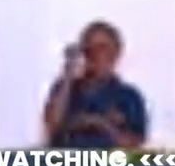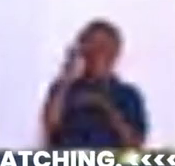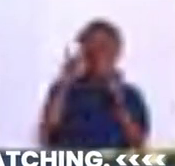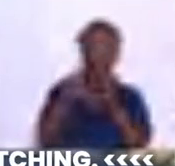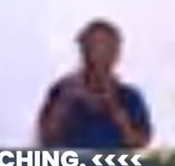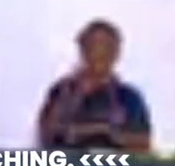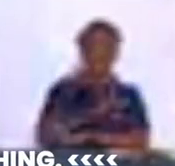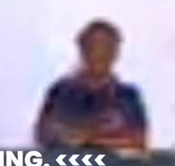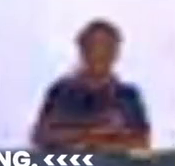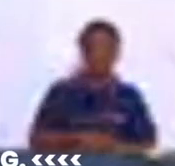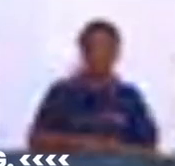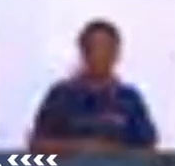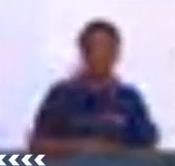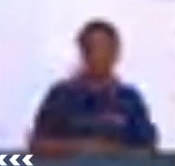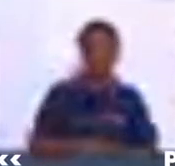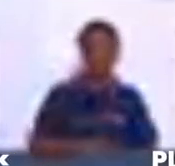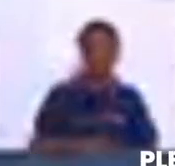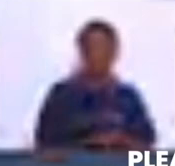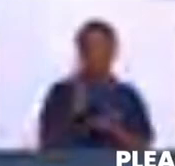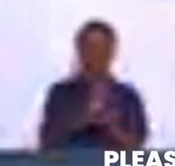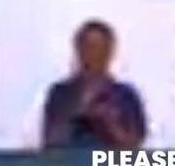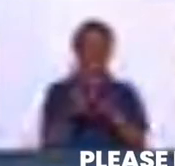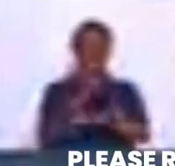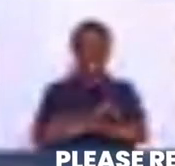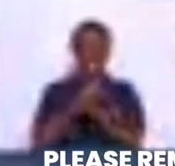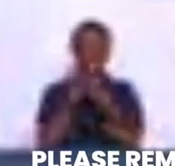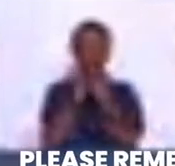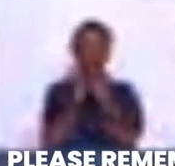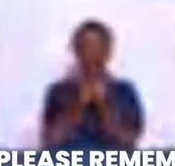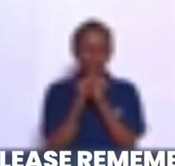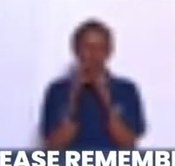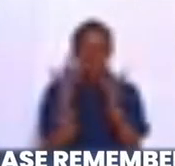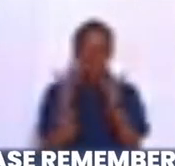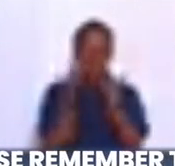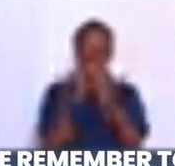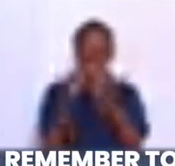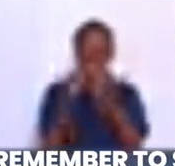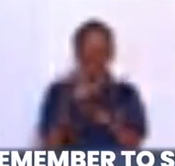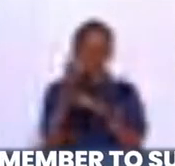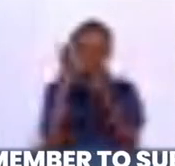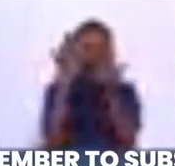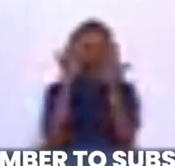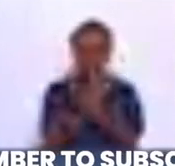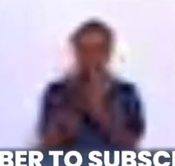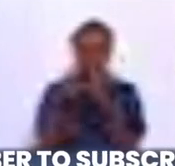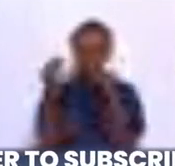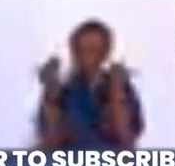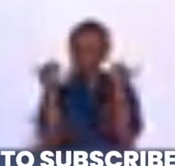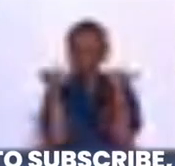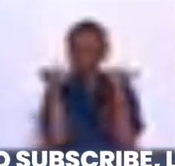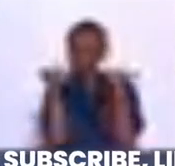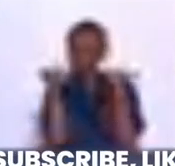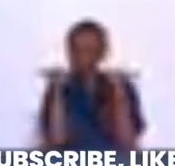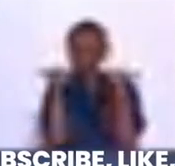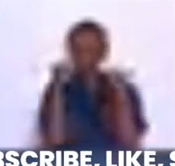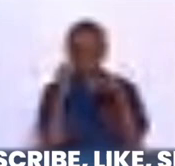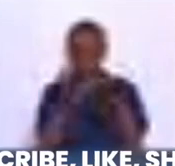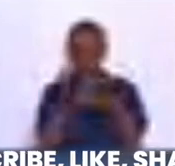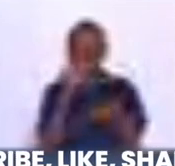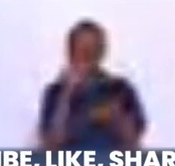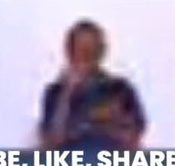Hallelujah. Don't spend a day. You finish your night, you just go to sleep, and when I ask